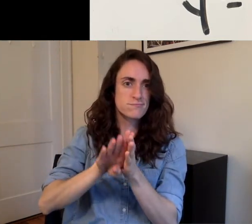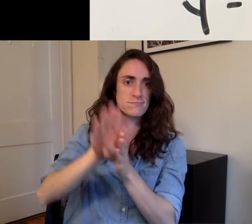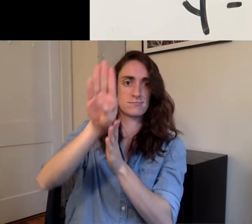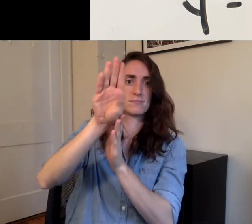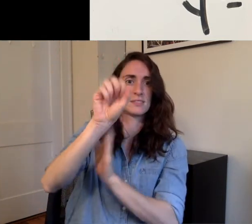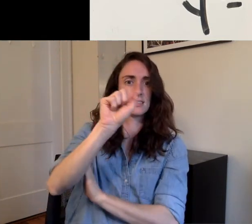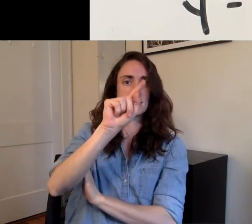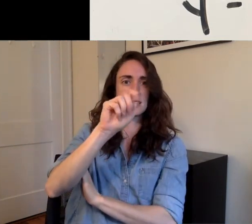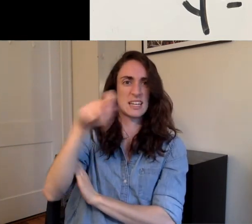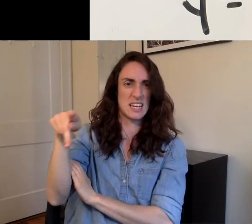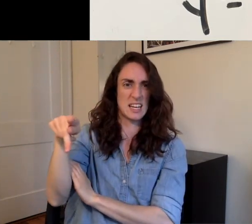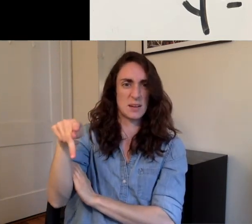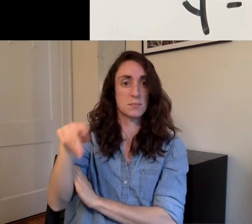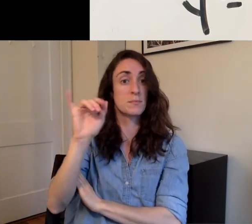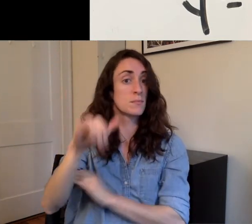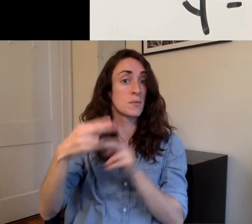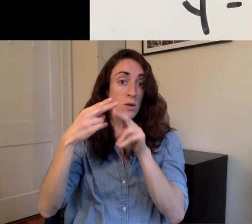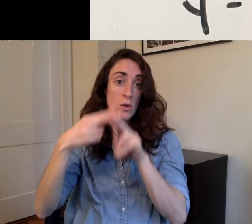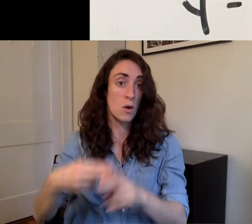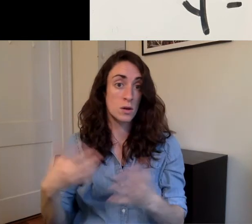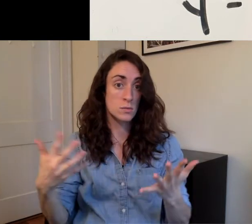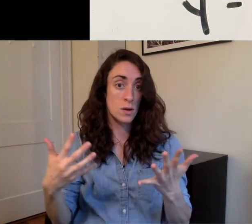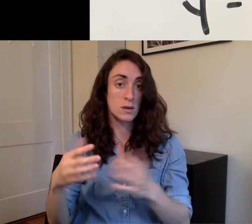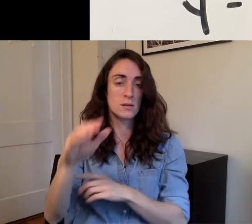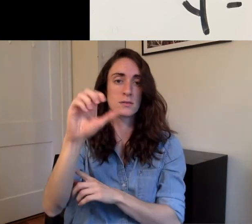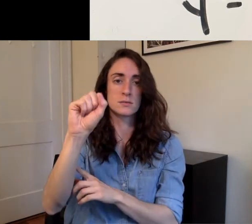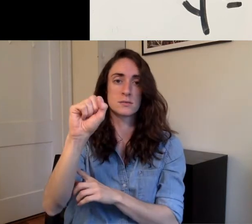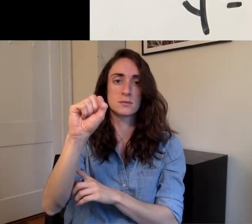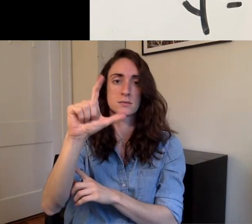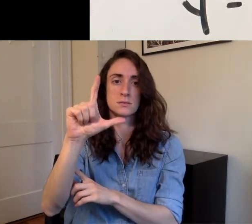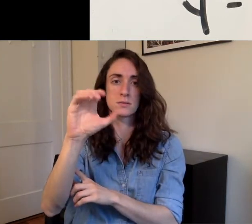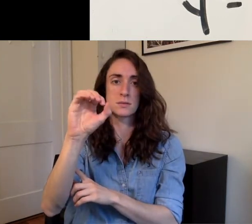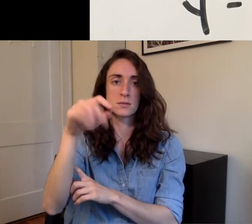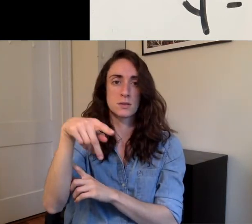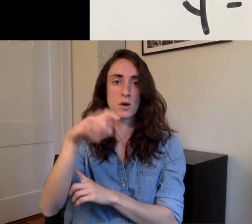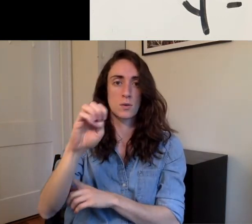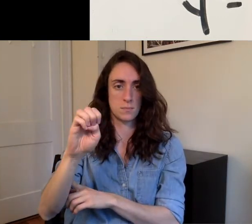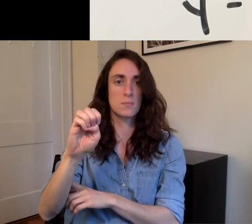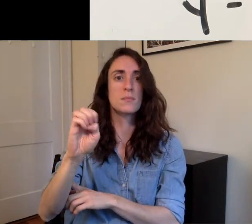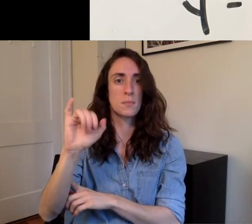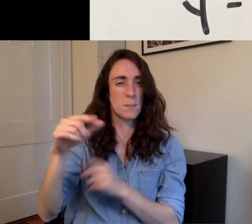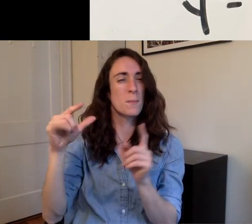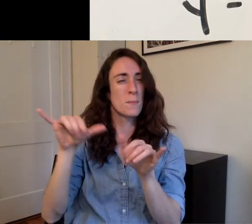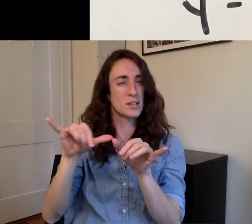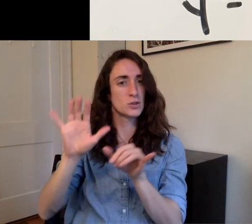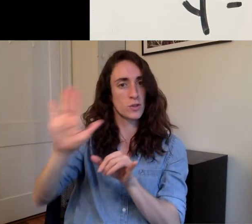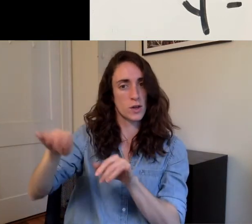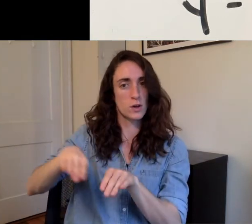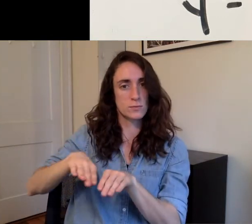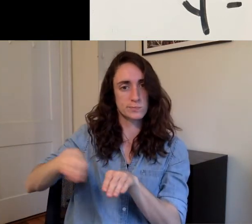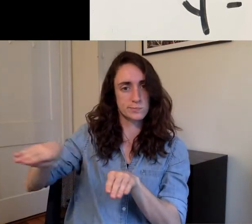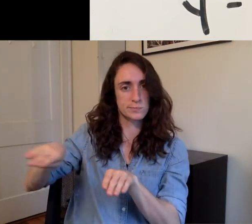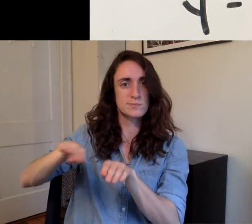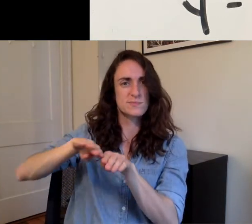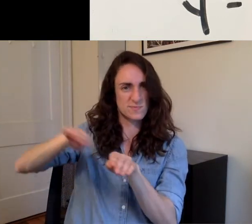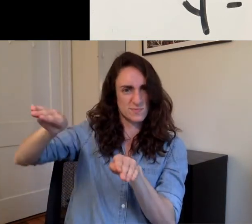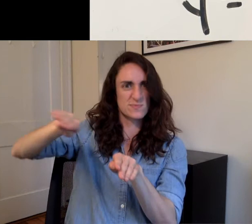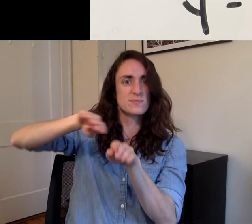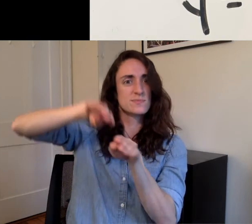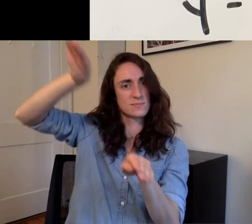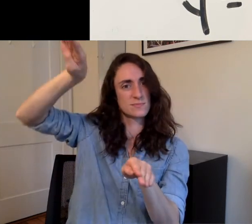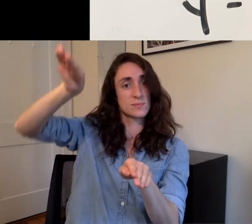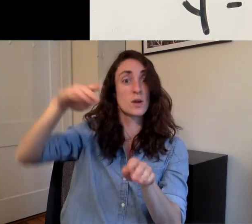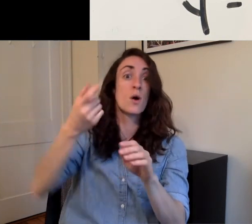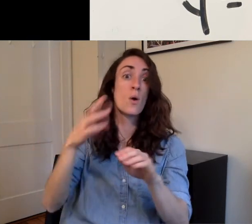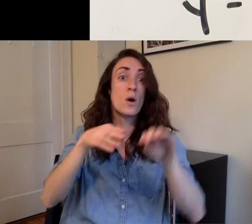levels of steepness, some going up very sharply and some a little bit more shallowly. And the term for that is called slope. It's the measure of